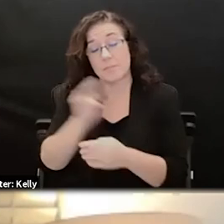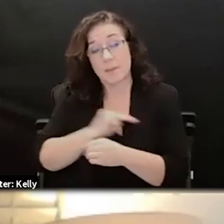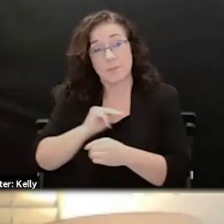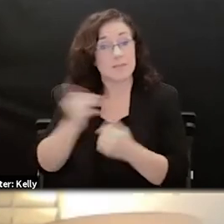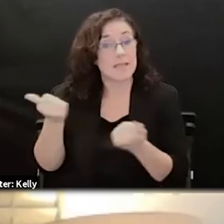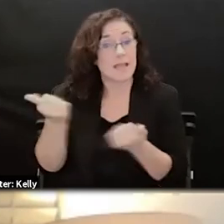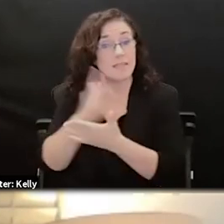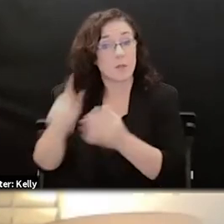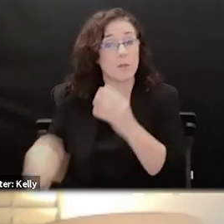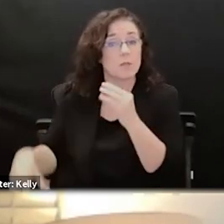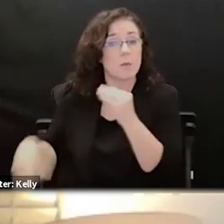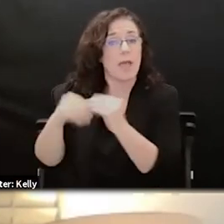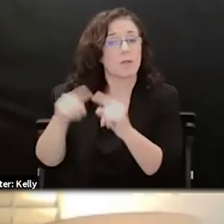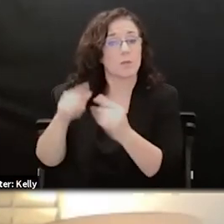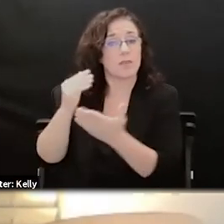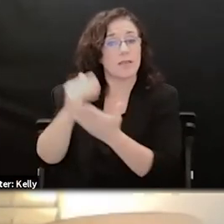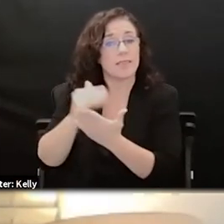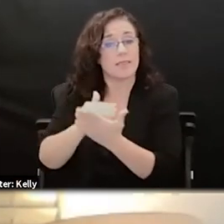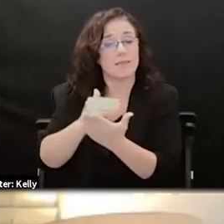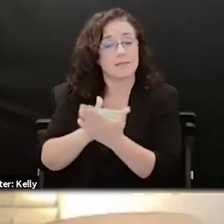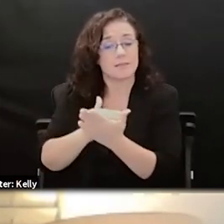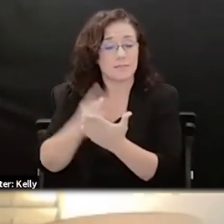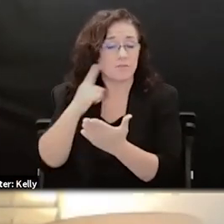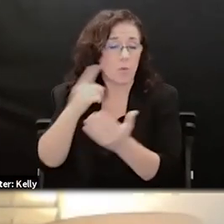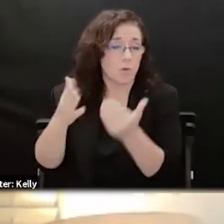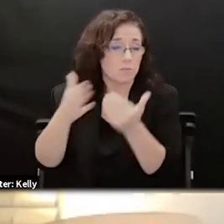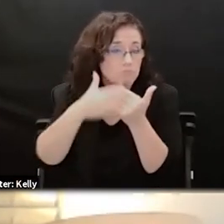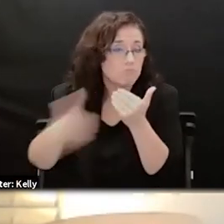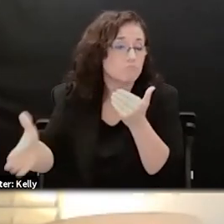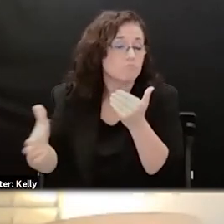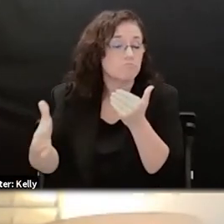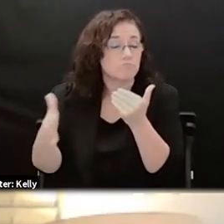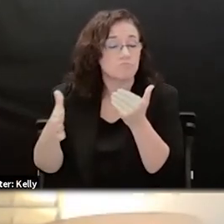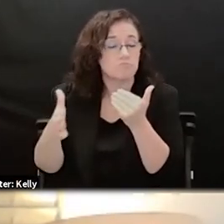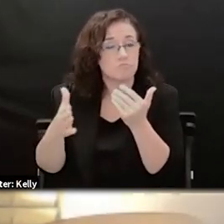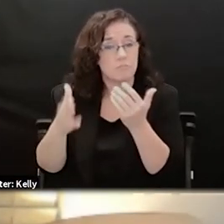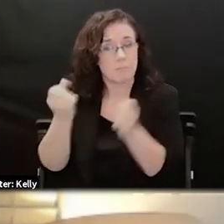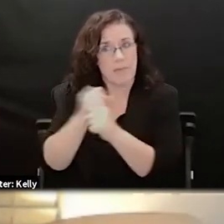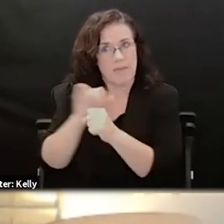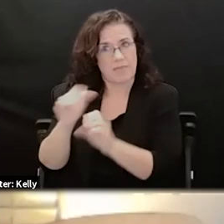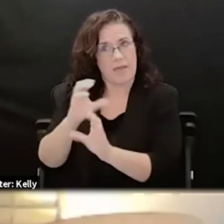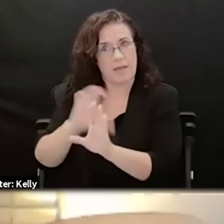list as we go forward to make it even more complete